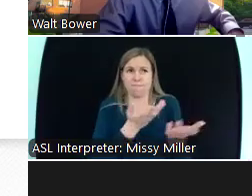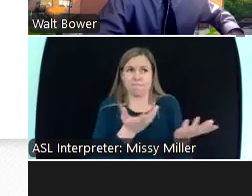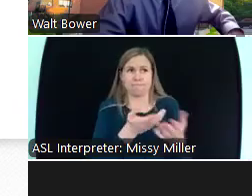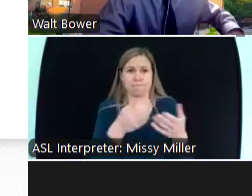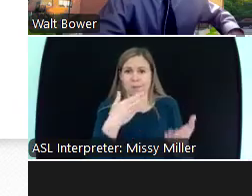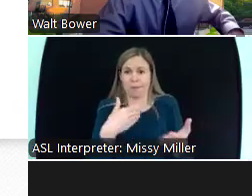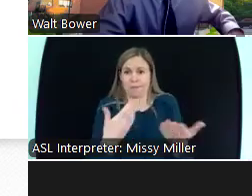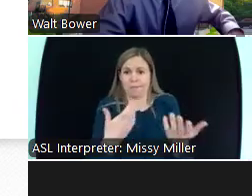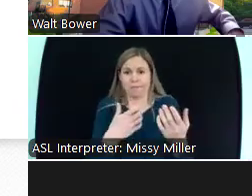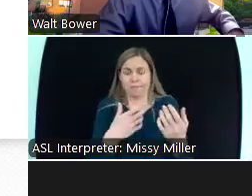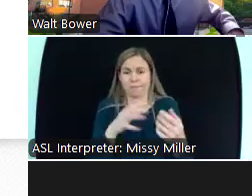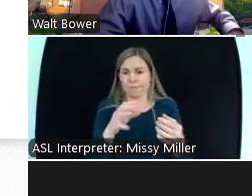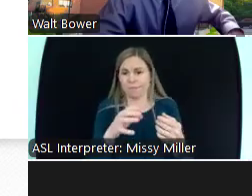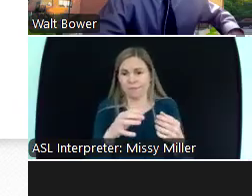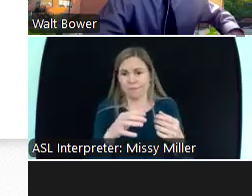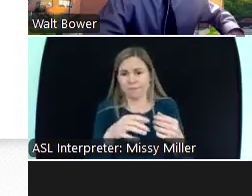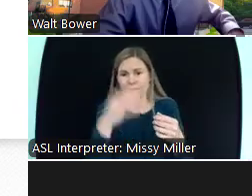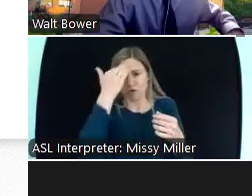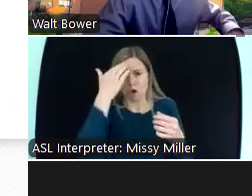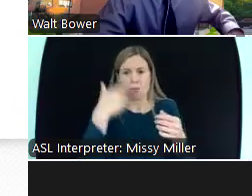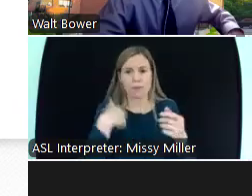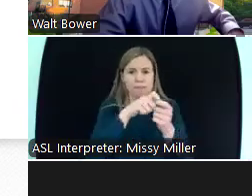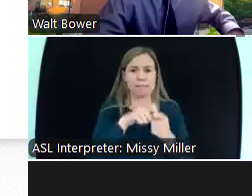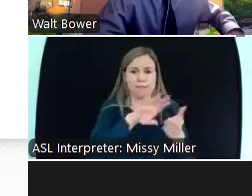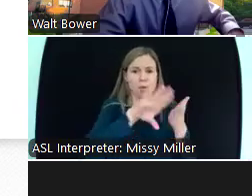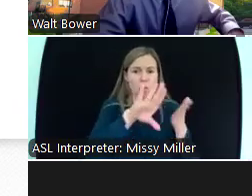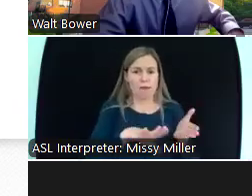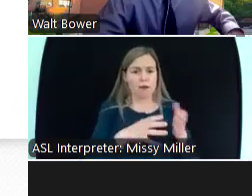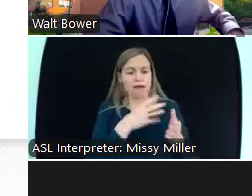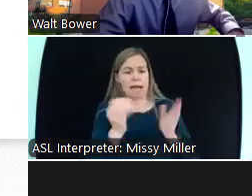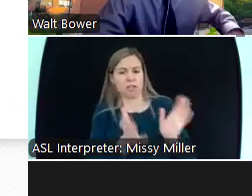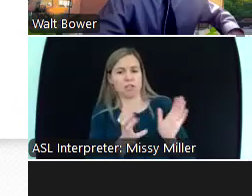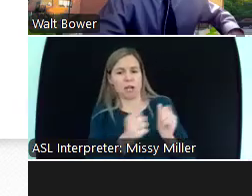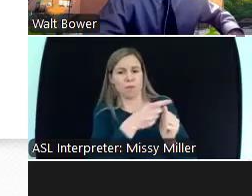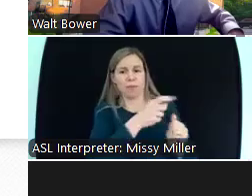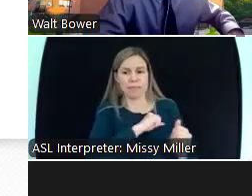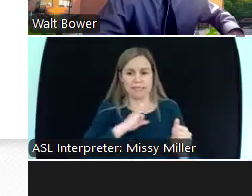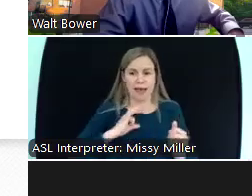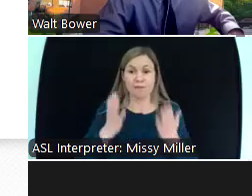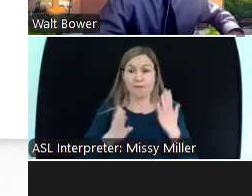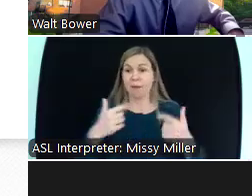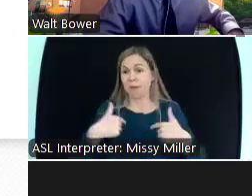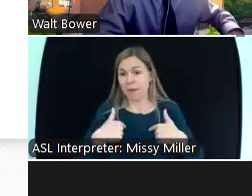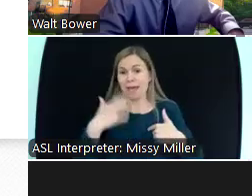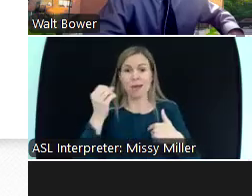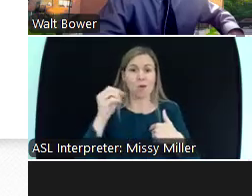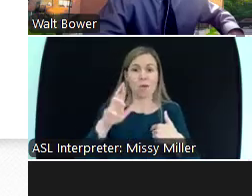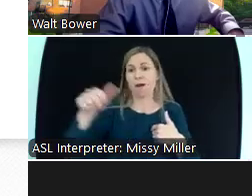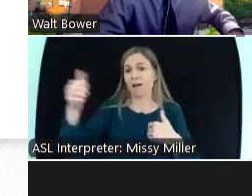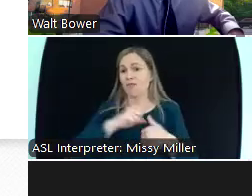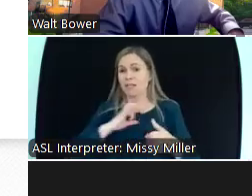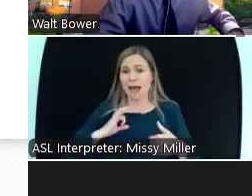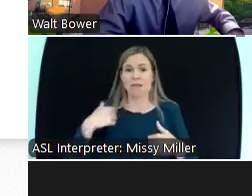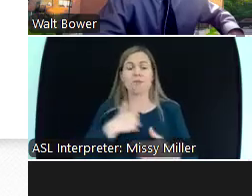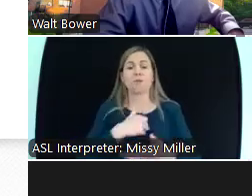waiver that we're referring to here, and really talk with staff so that whether it be me or whoever can assist you